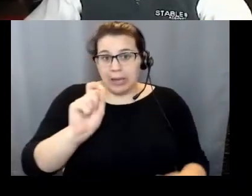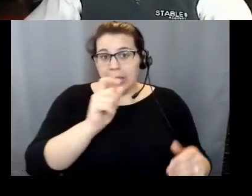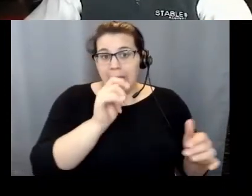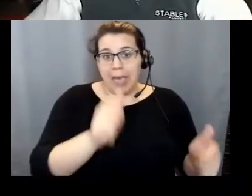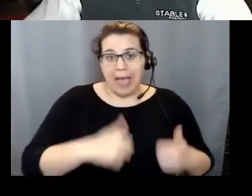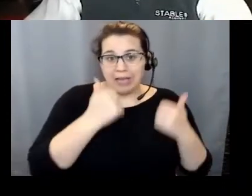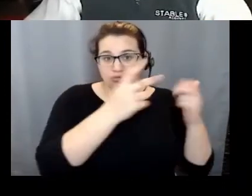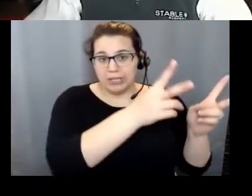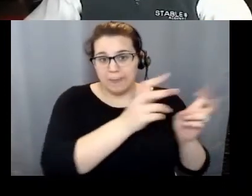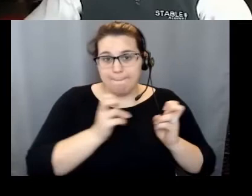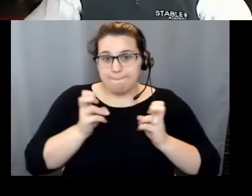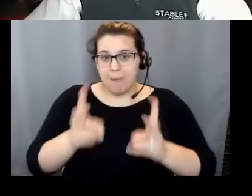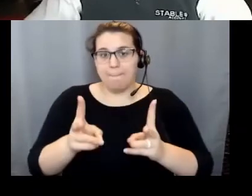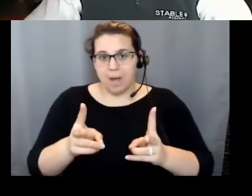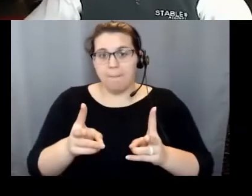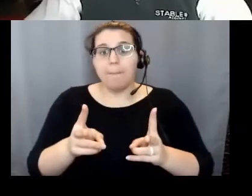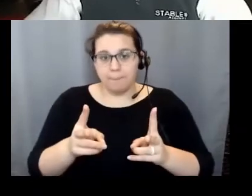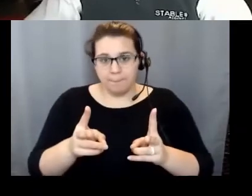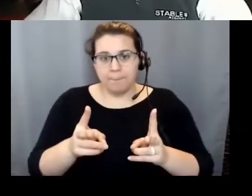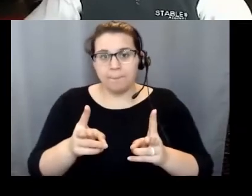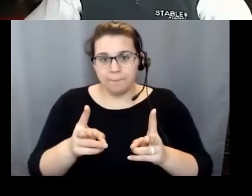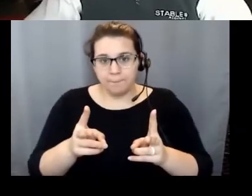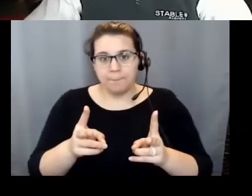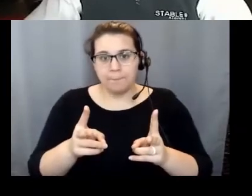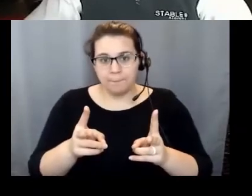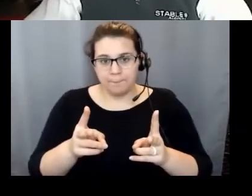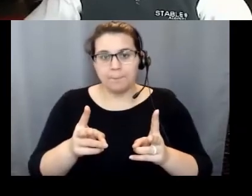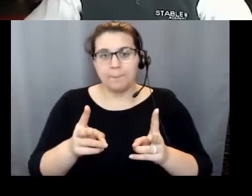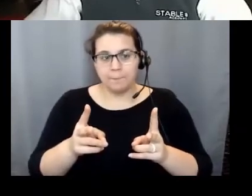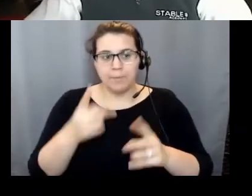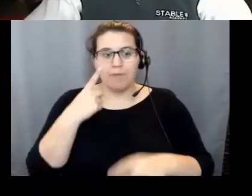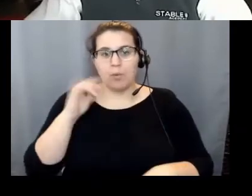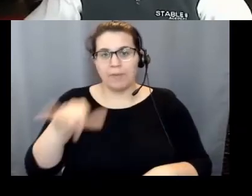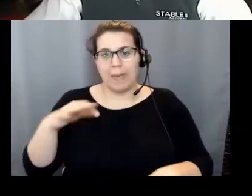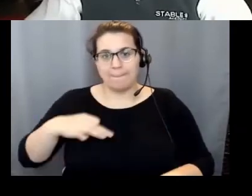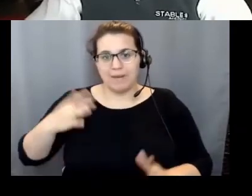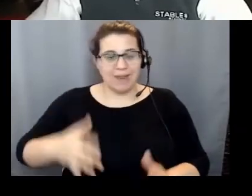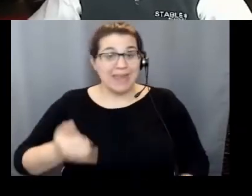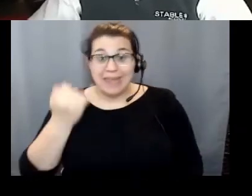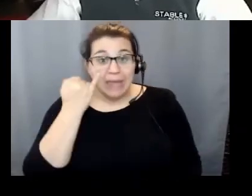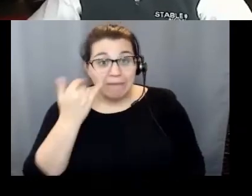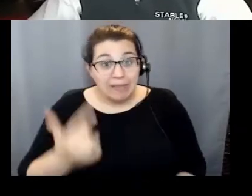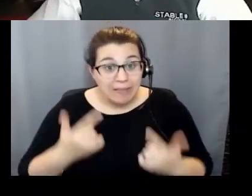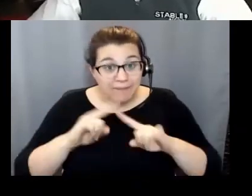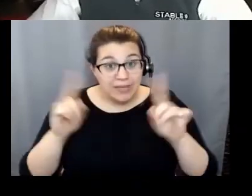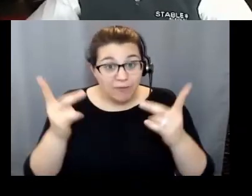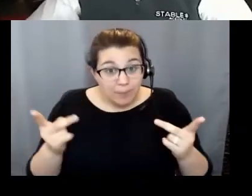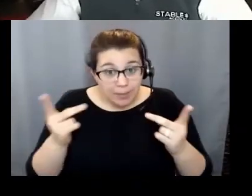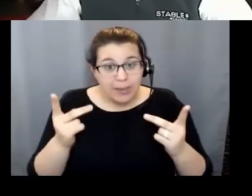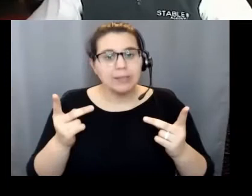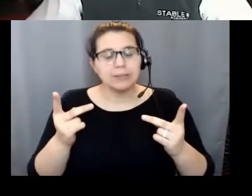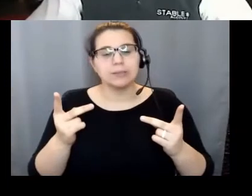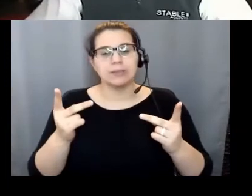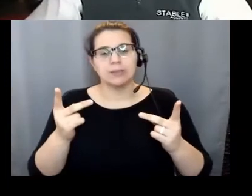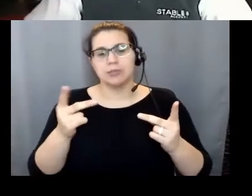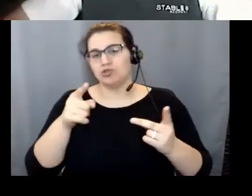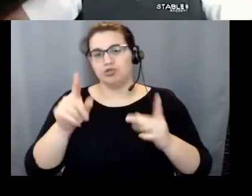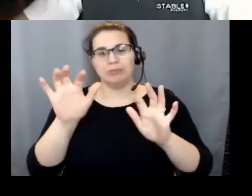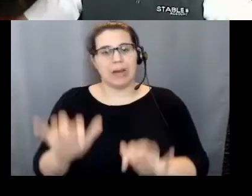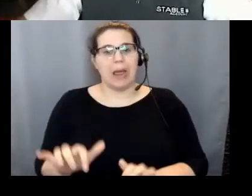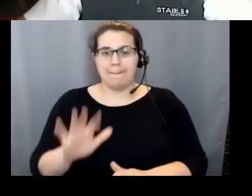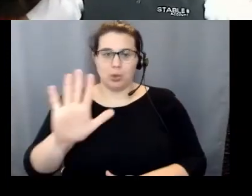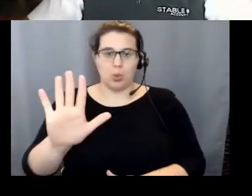exact same address information as the beneficiary. If that's not the case, then you could put in